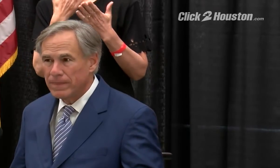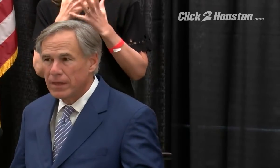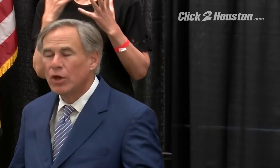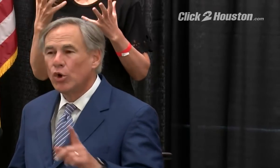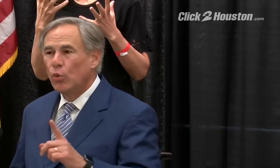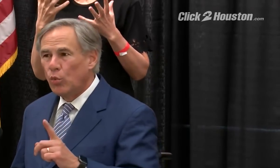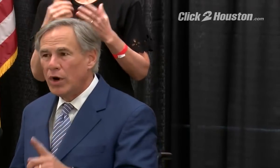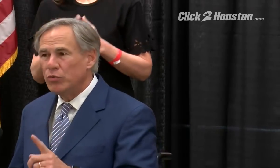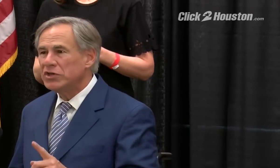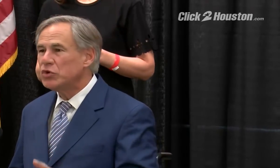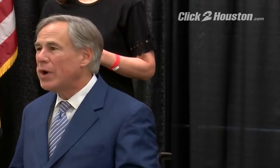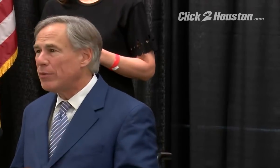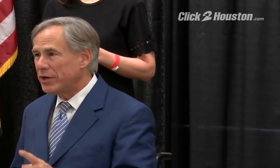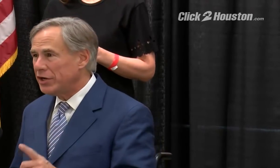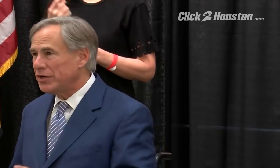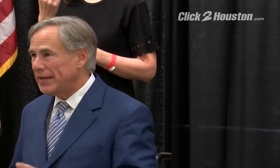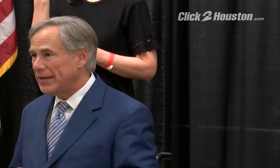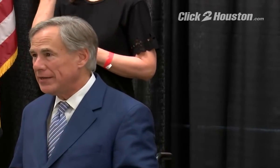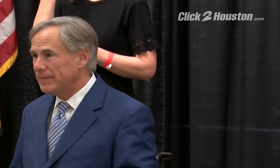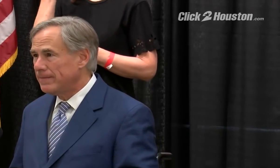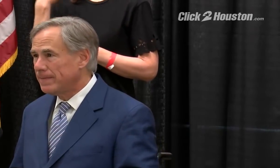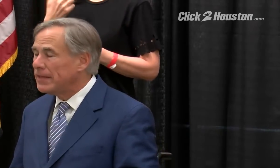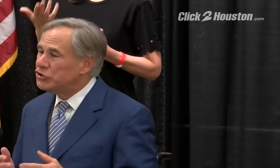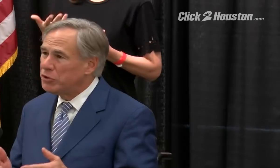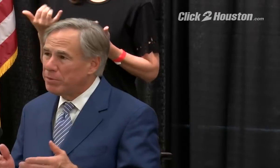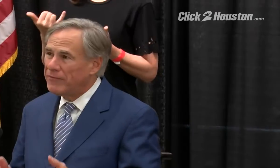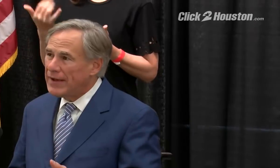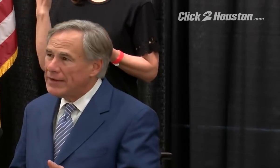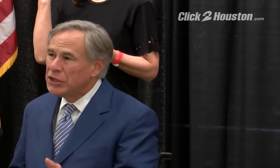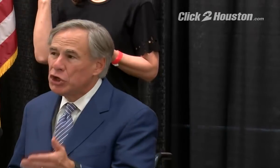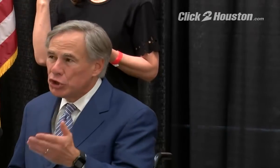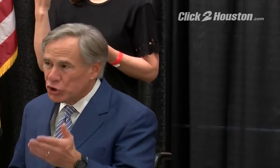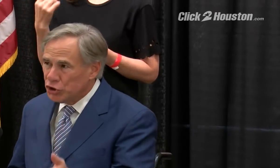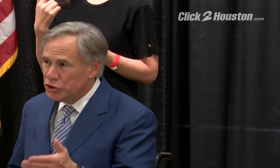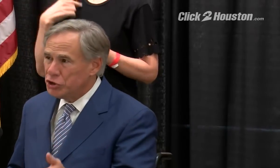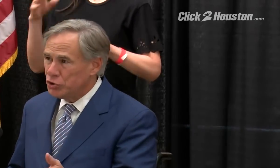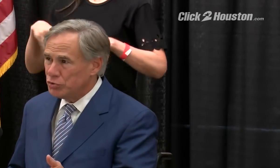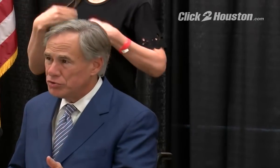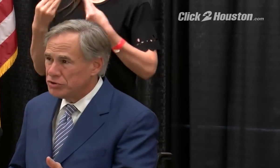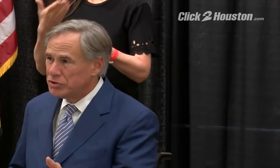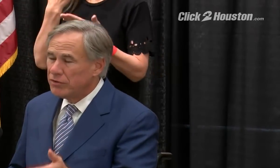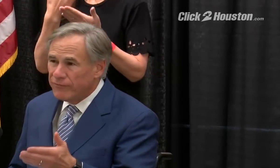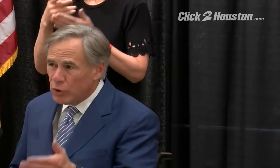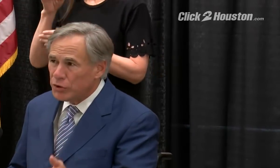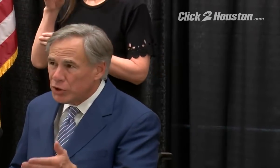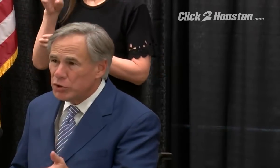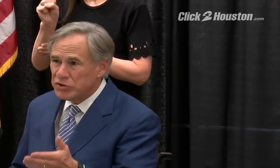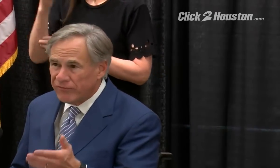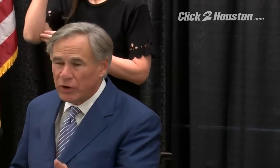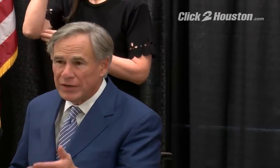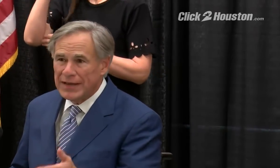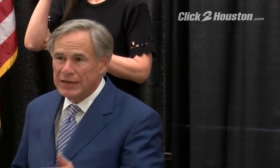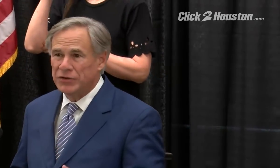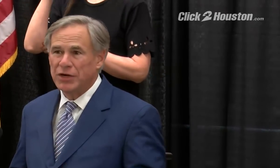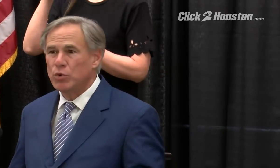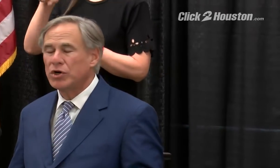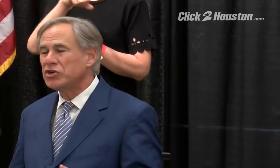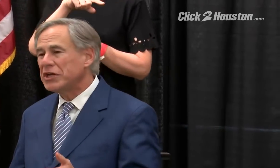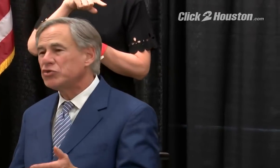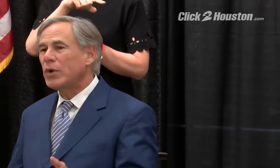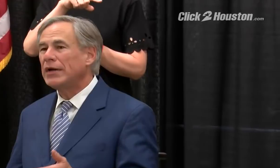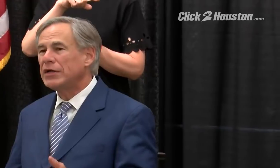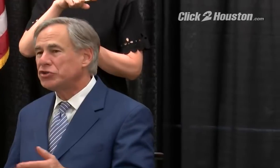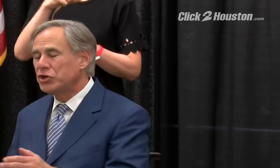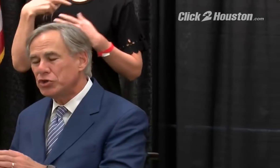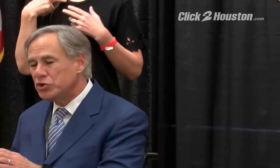doing. One reason why we are here today is to provide good news for those frontline healthcare workers,